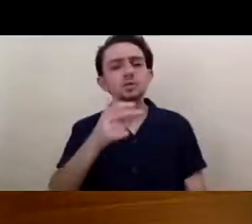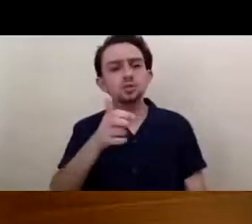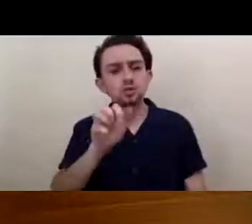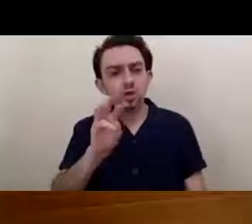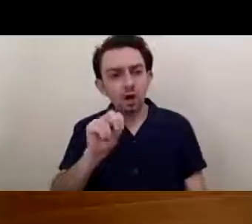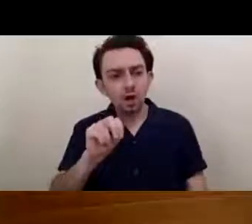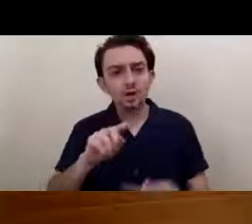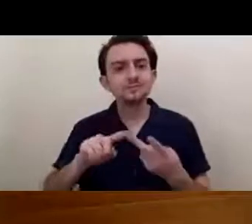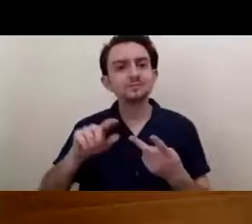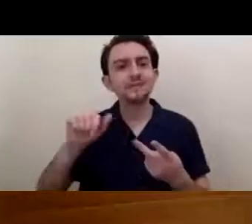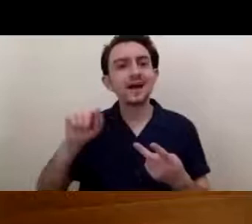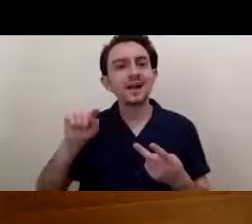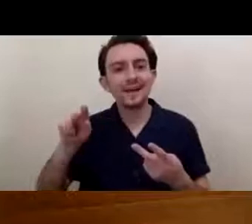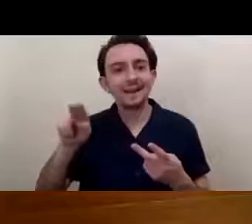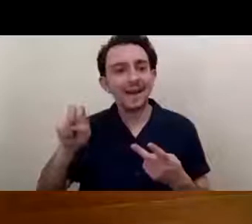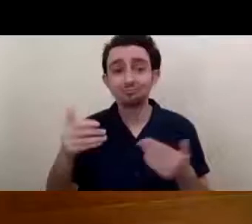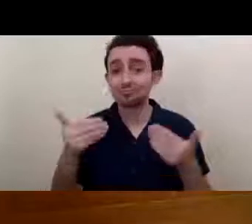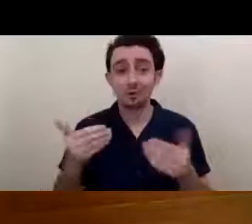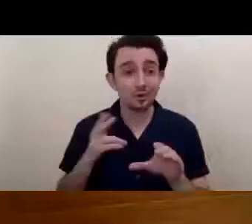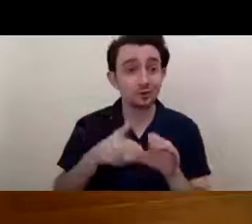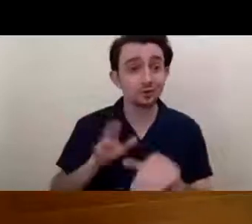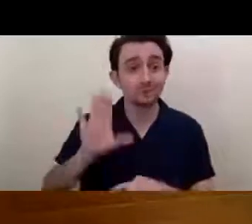there whenever they feel inclined.